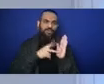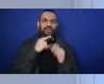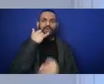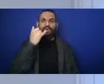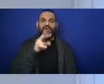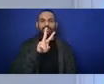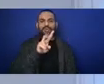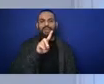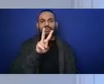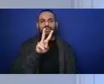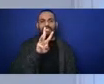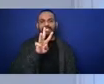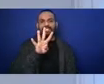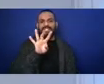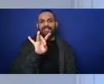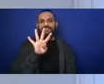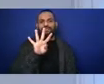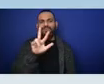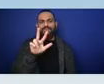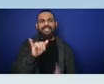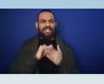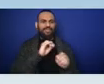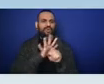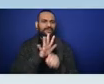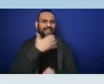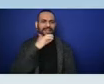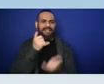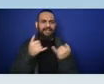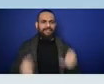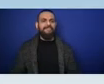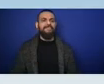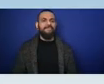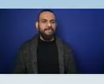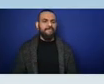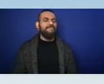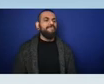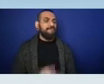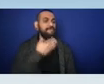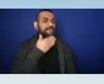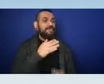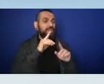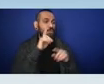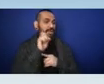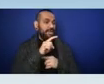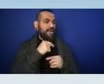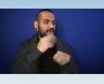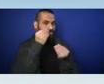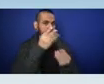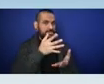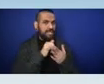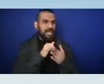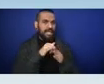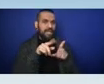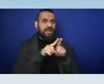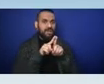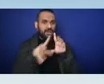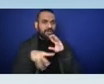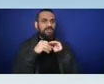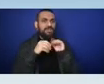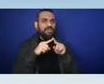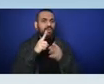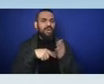difficulty registering online. So we're very tuned in on that. But again, the best way and easiest way to register is